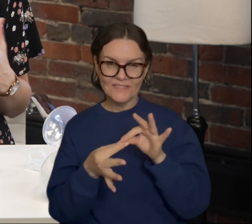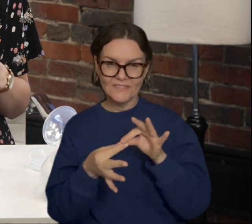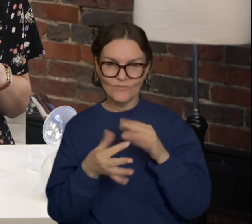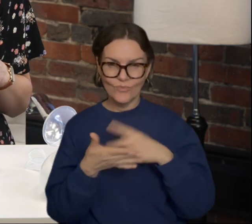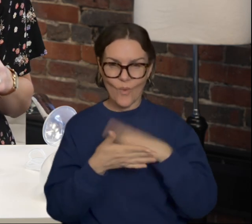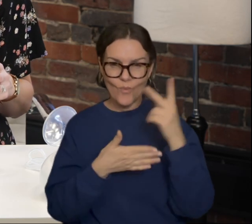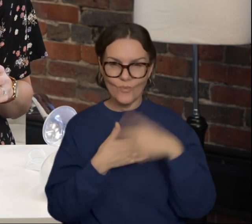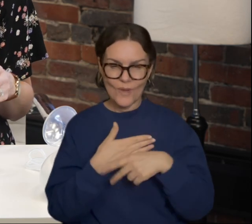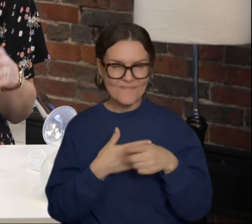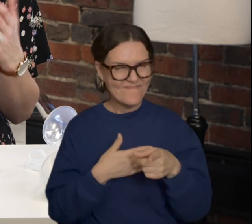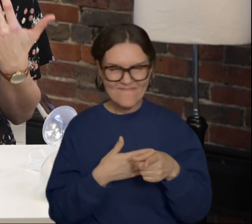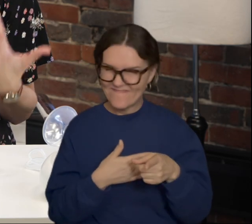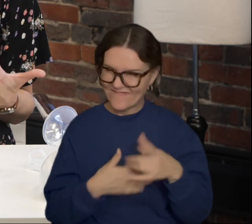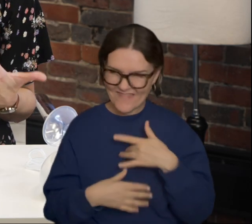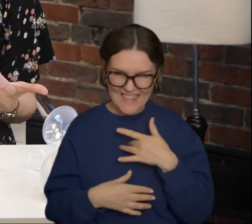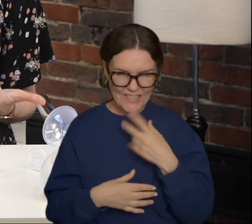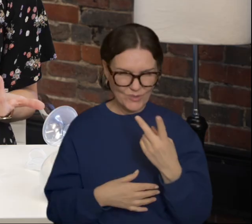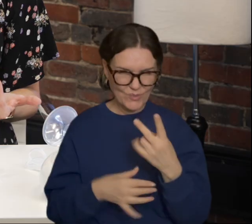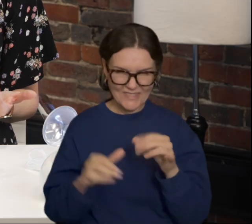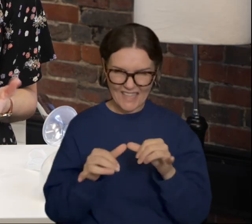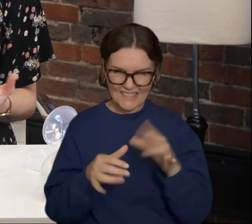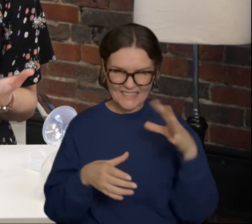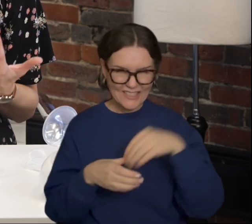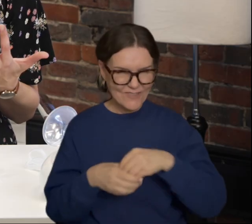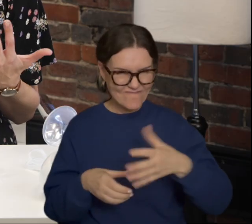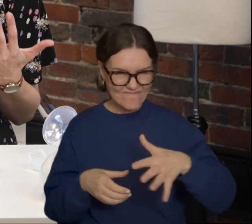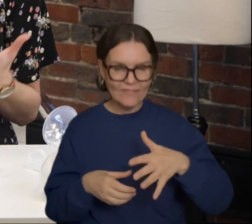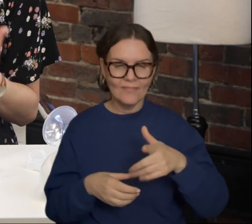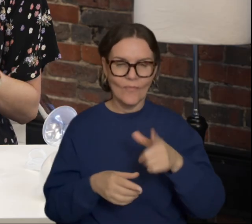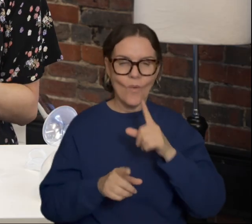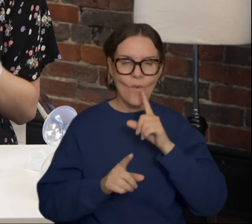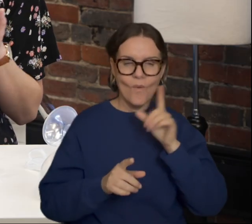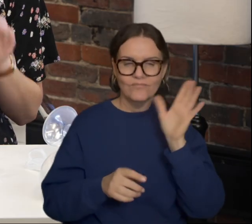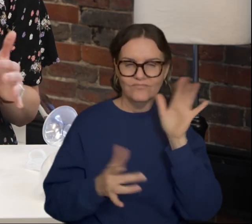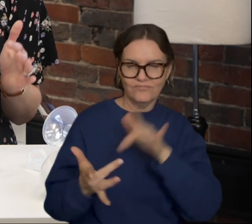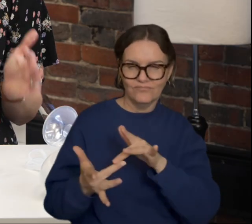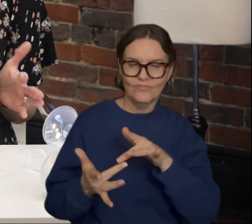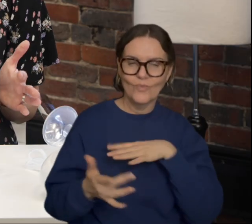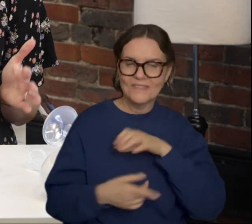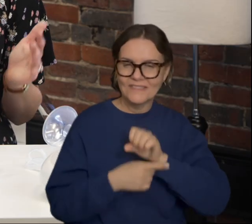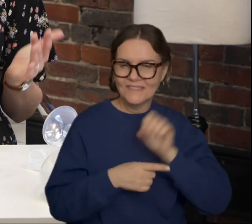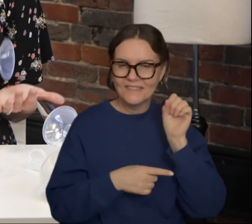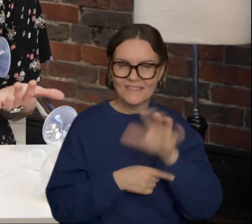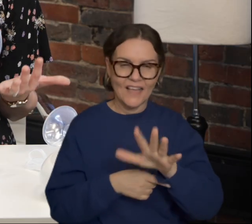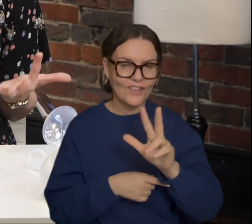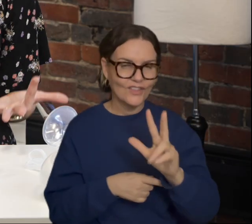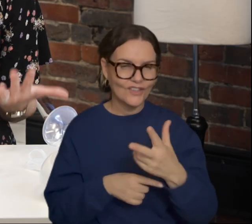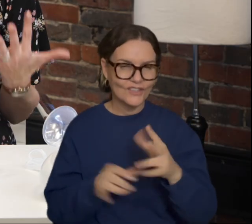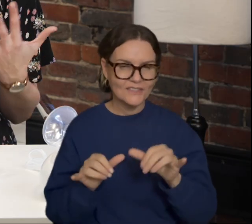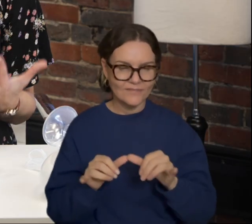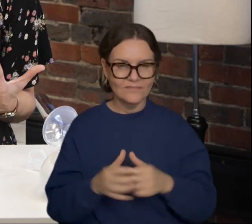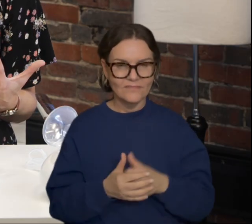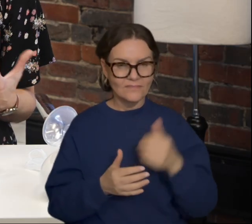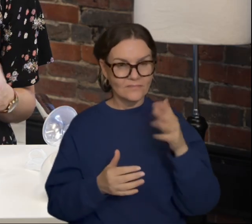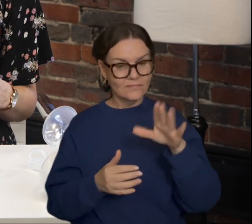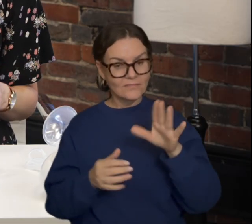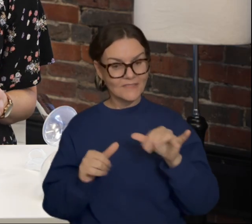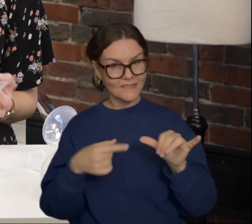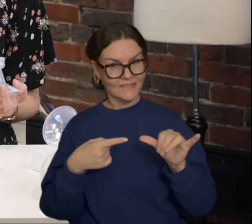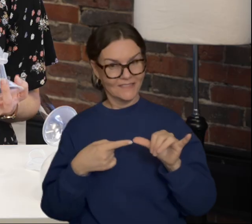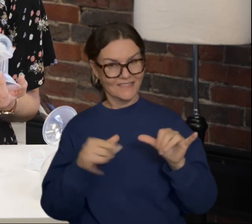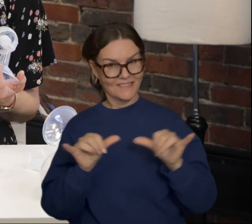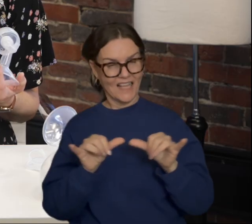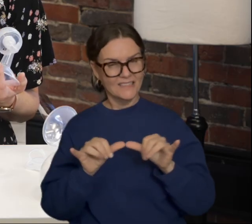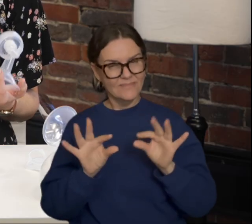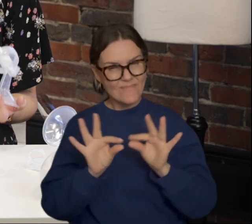a third set if you need it. And the reason why they do that is because flange fit is super important to your success while pumping. It